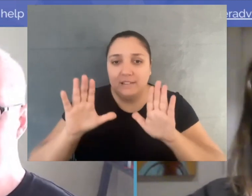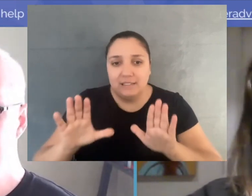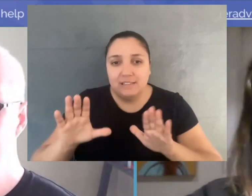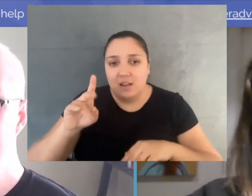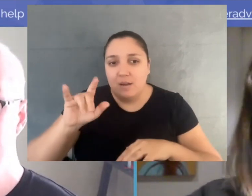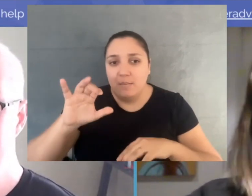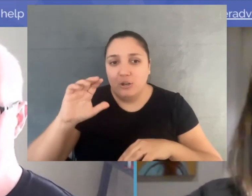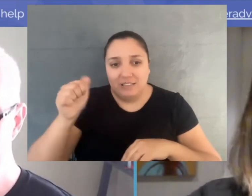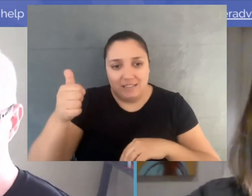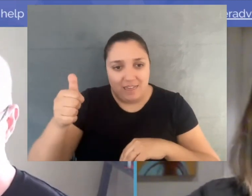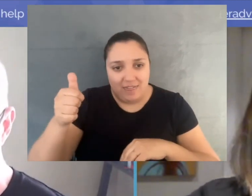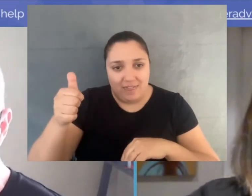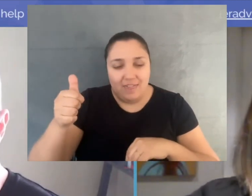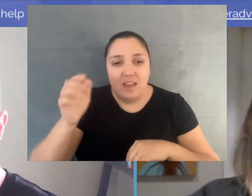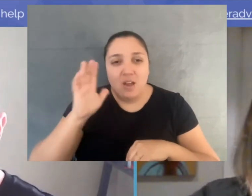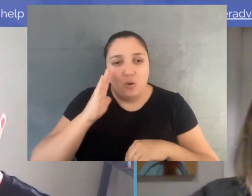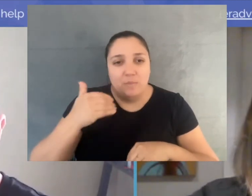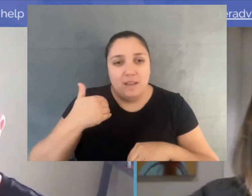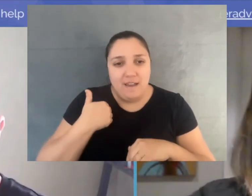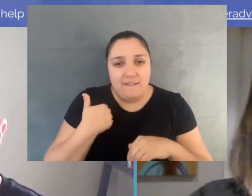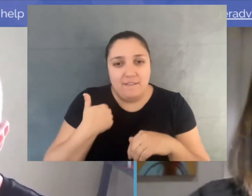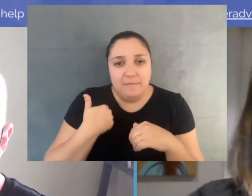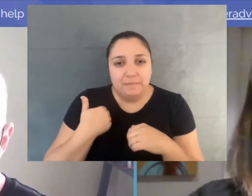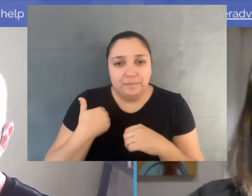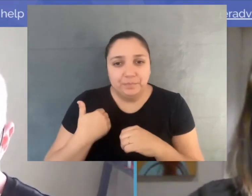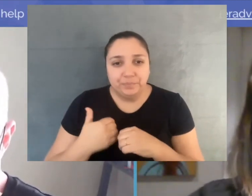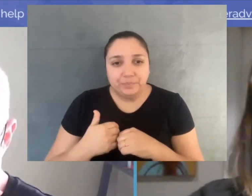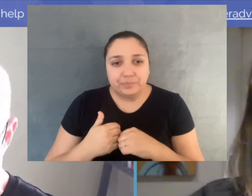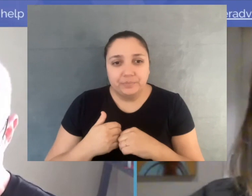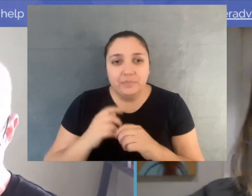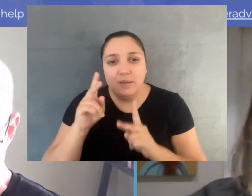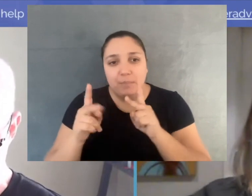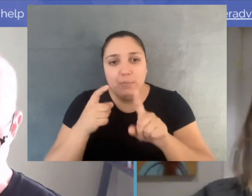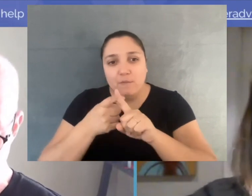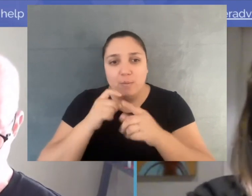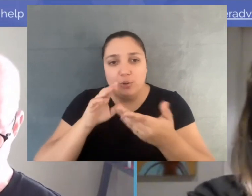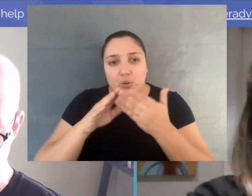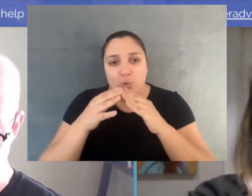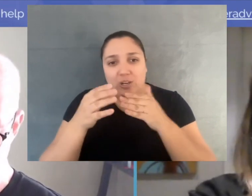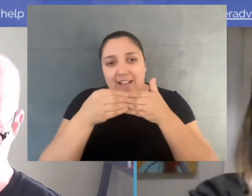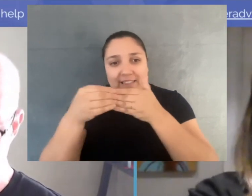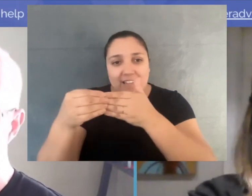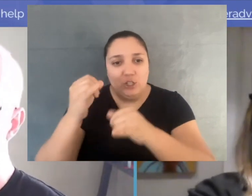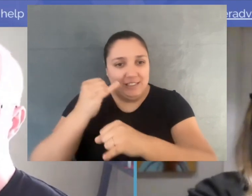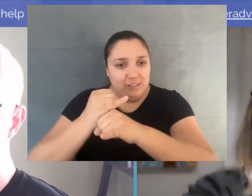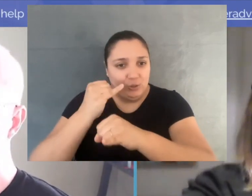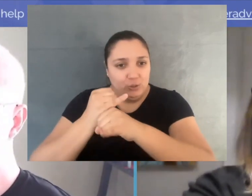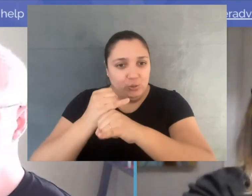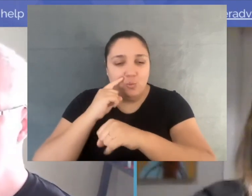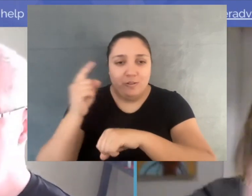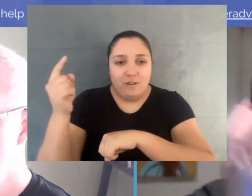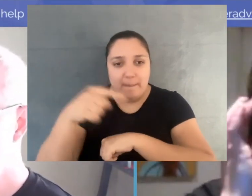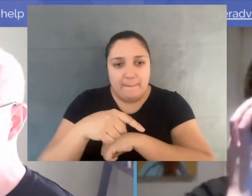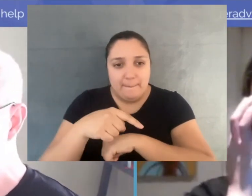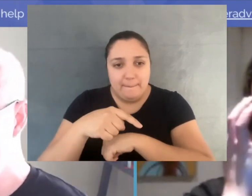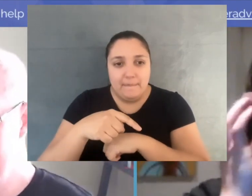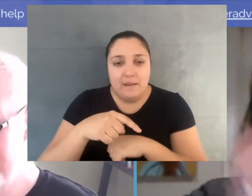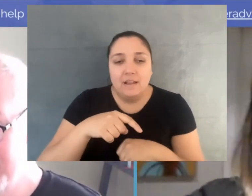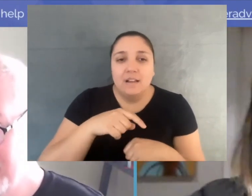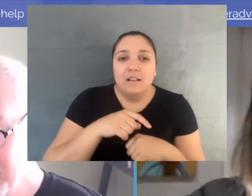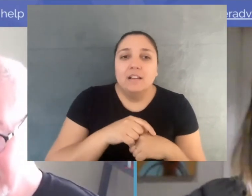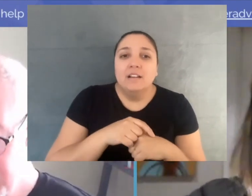upcoming shows. March is going to be terrific. On March 10th, I'm going to be having the folks from the Community